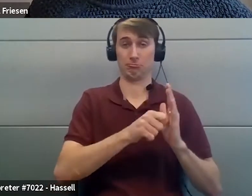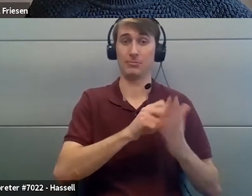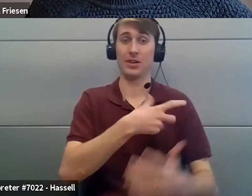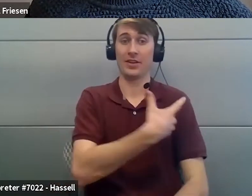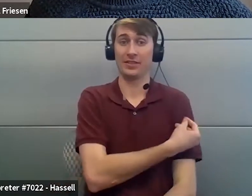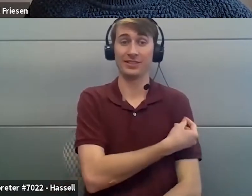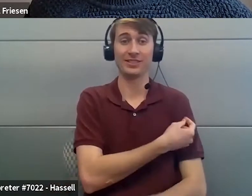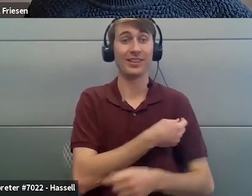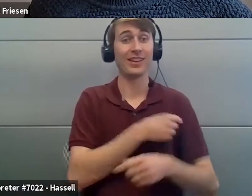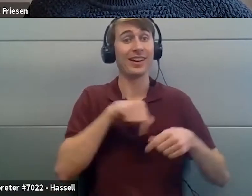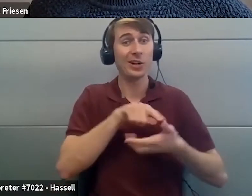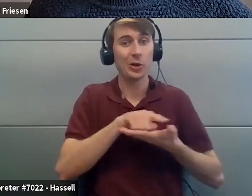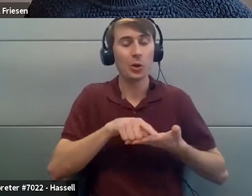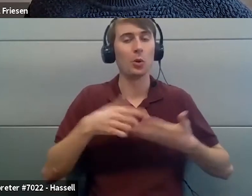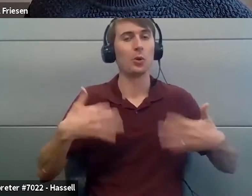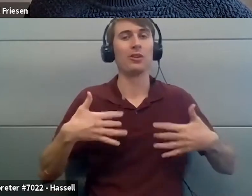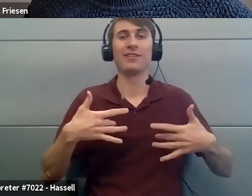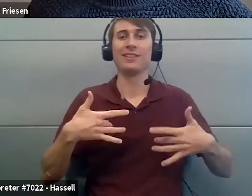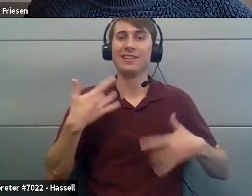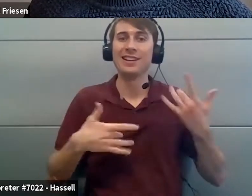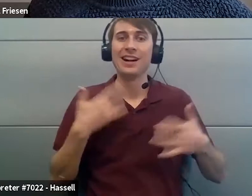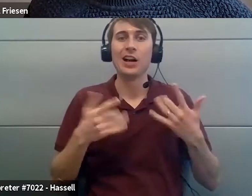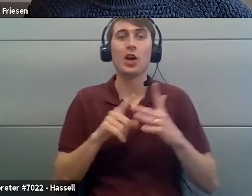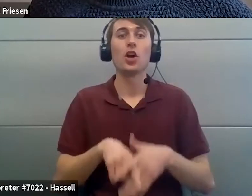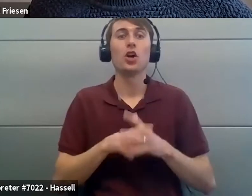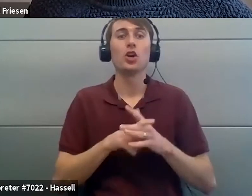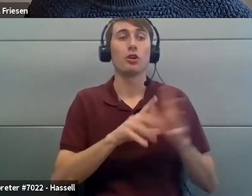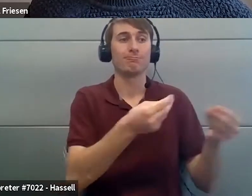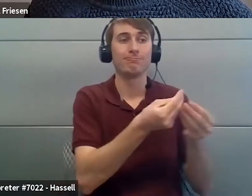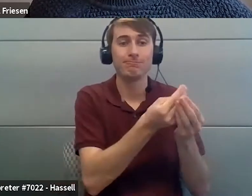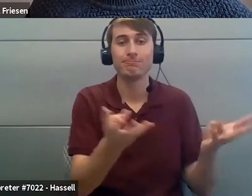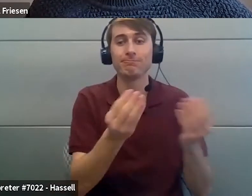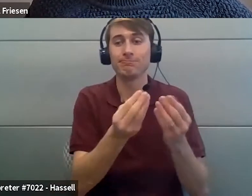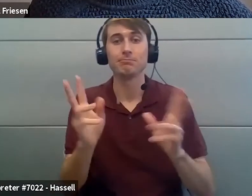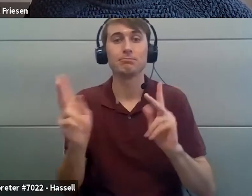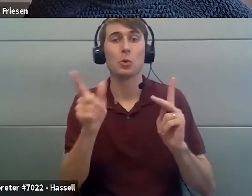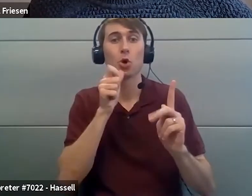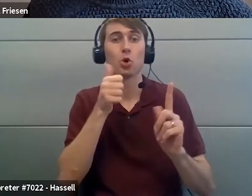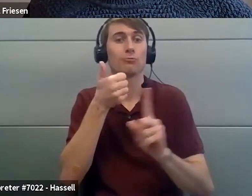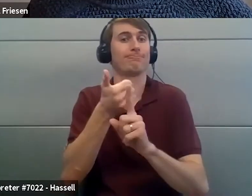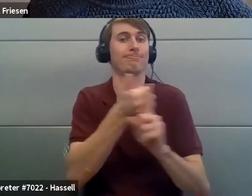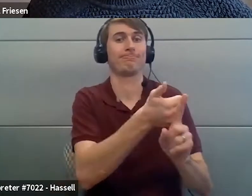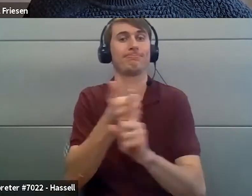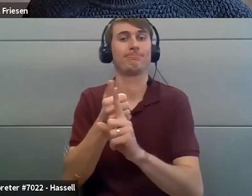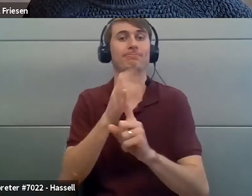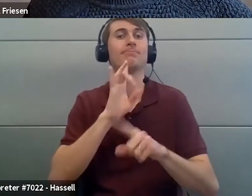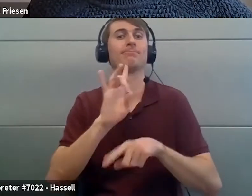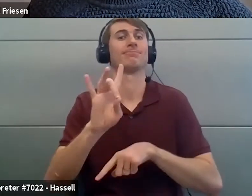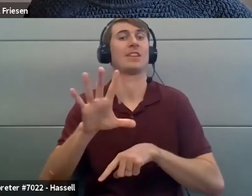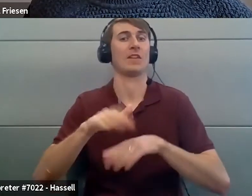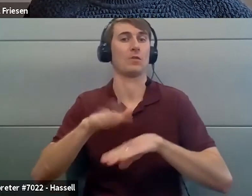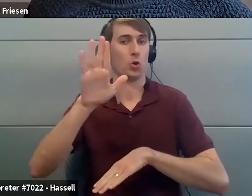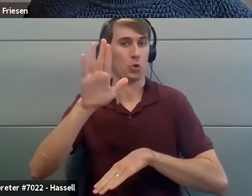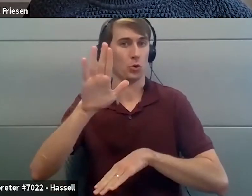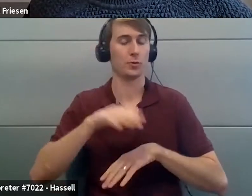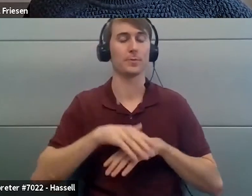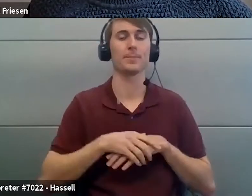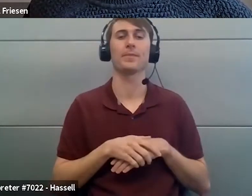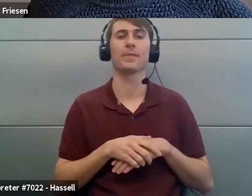to start vaccinating some folks who are age 85 and older. Let's talk